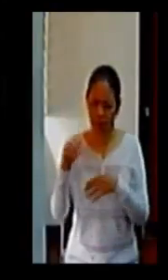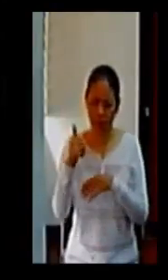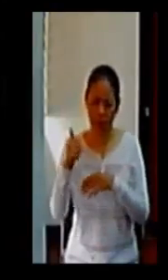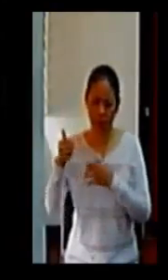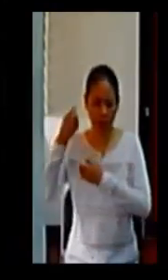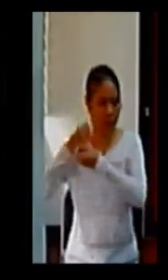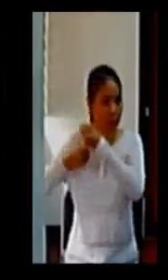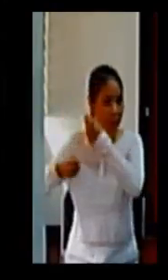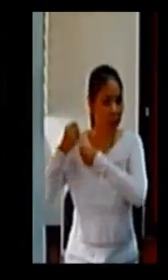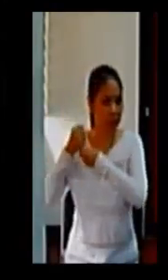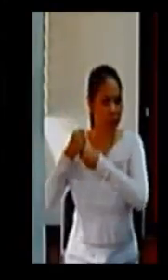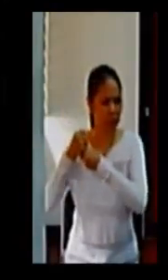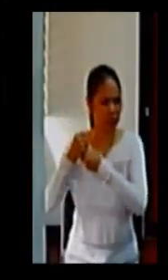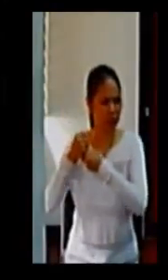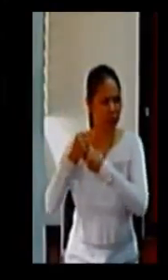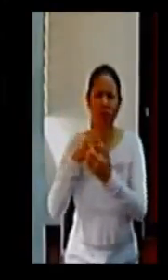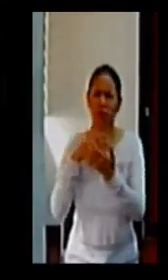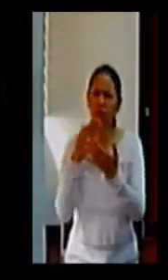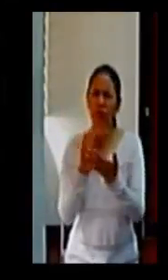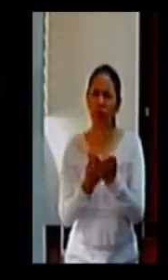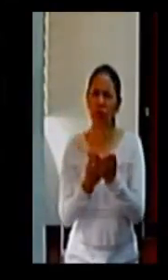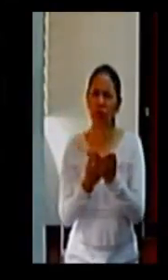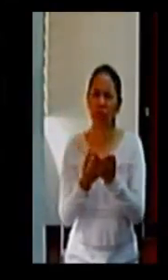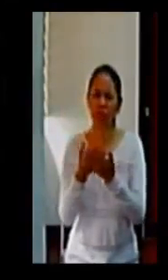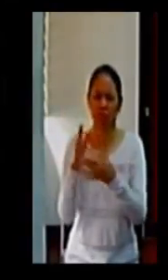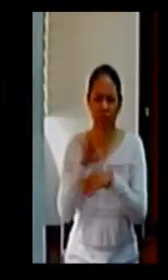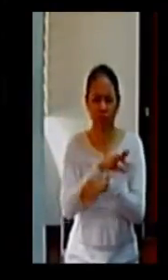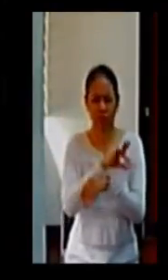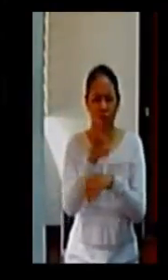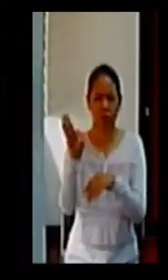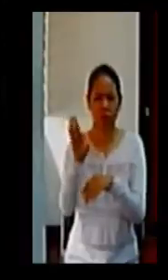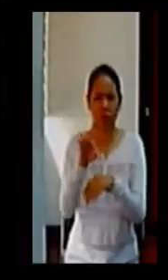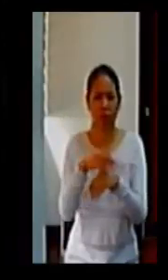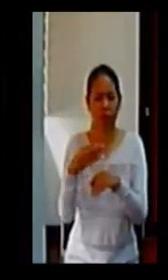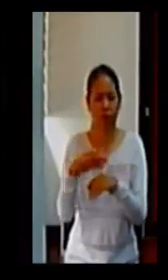pero bigla ko lang